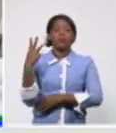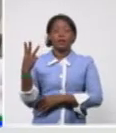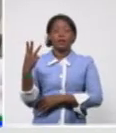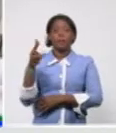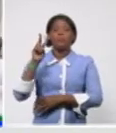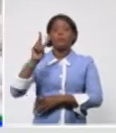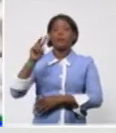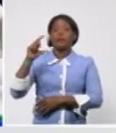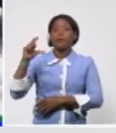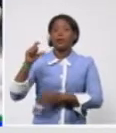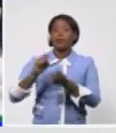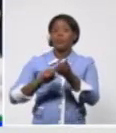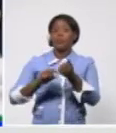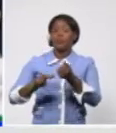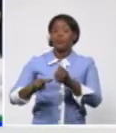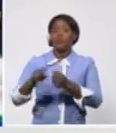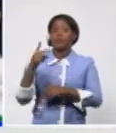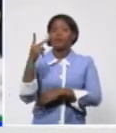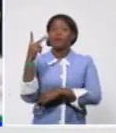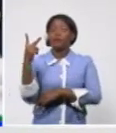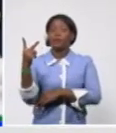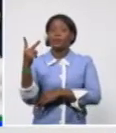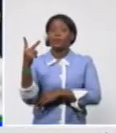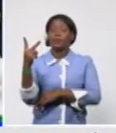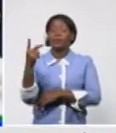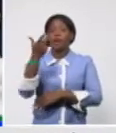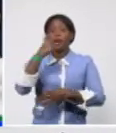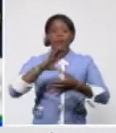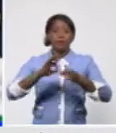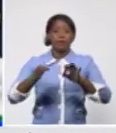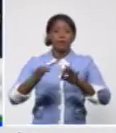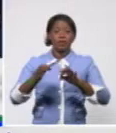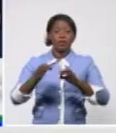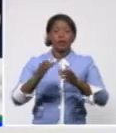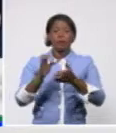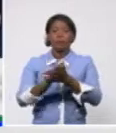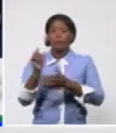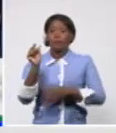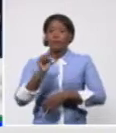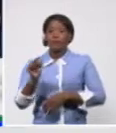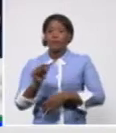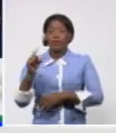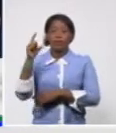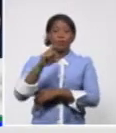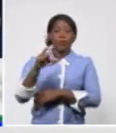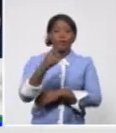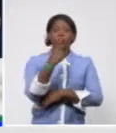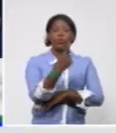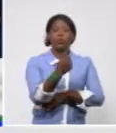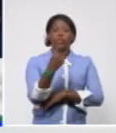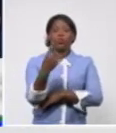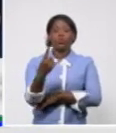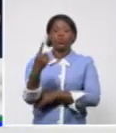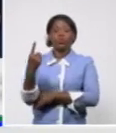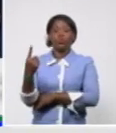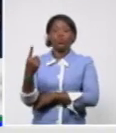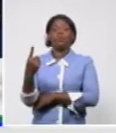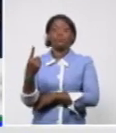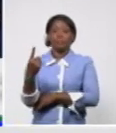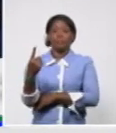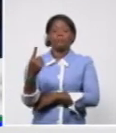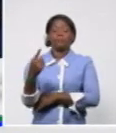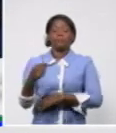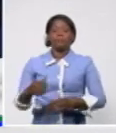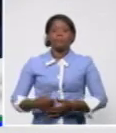Clara, and 1 each in Artemisa, Mayabeque, and Camagüey. This means that to